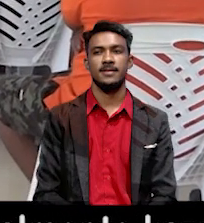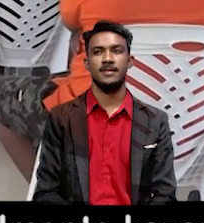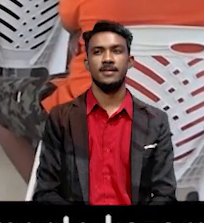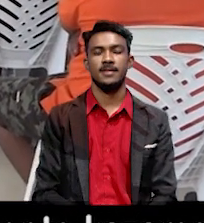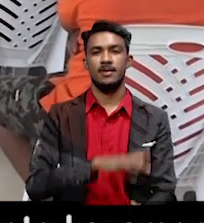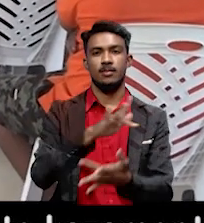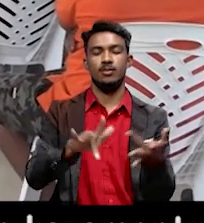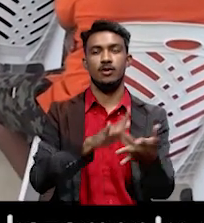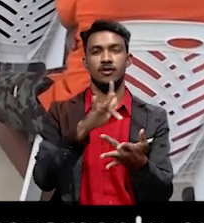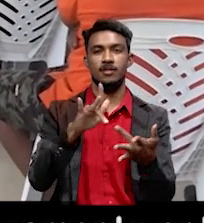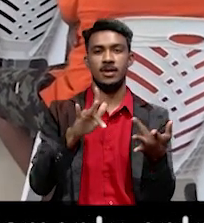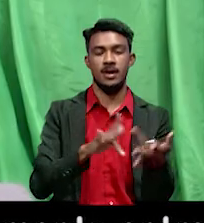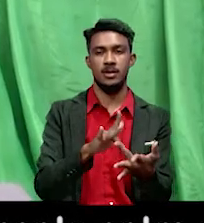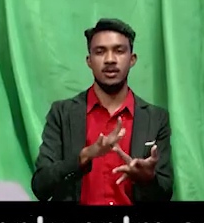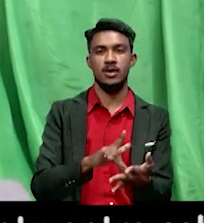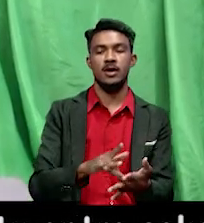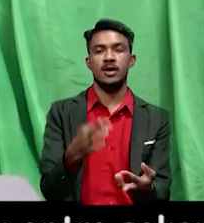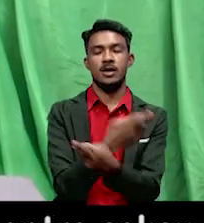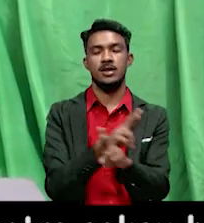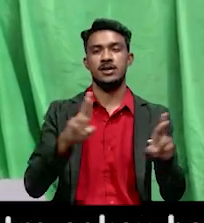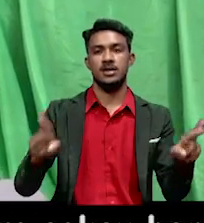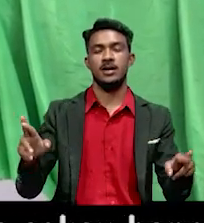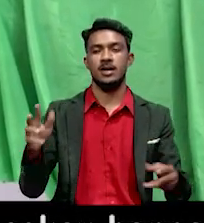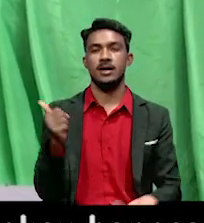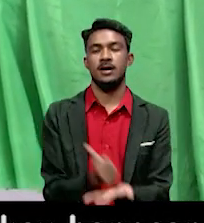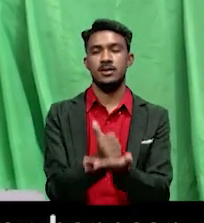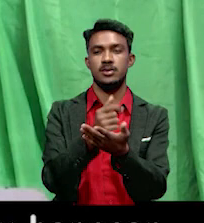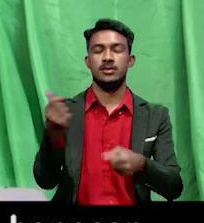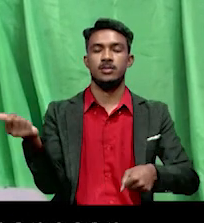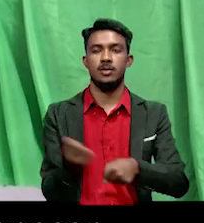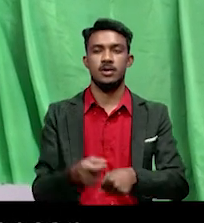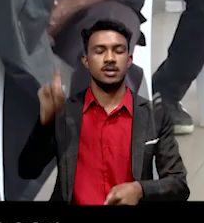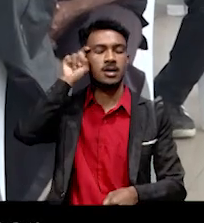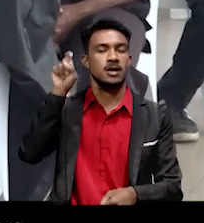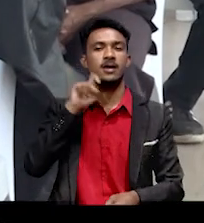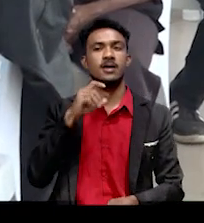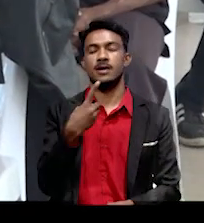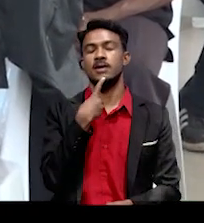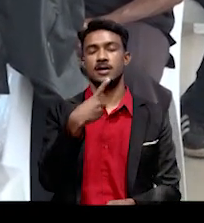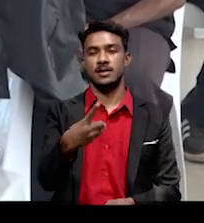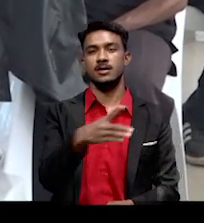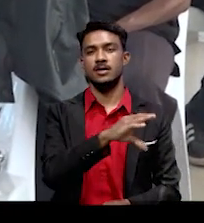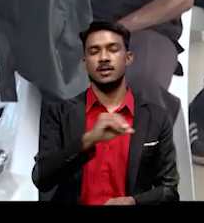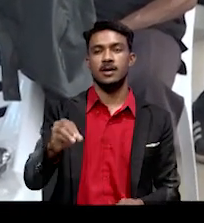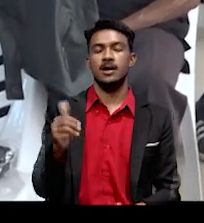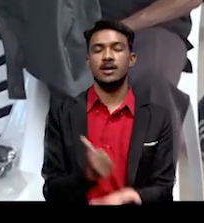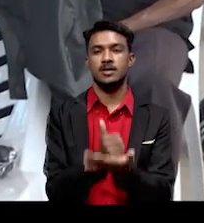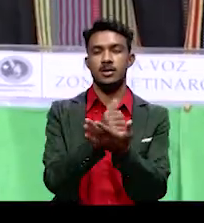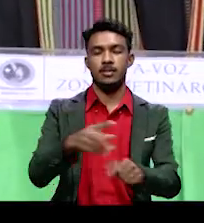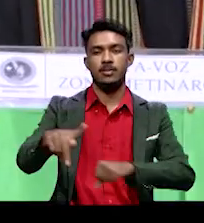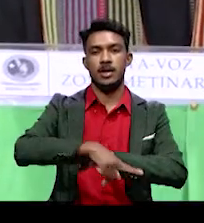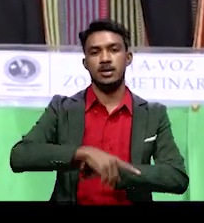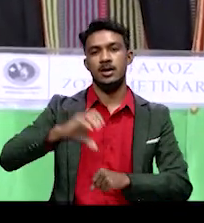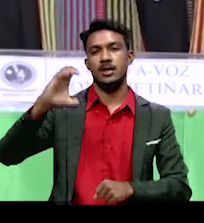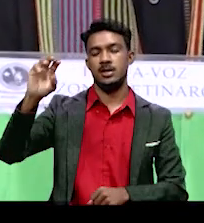Movimentu Kuadru Rezisténsia no Rezisténsia Apoia Xanana deklara se apoiu presidente partidu CNRT Kay Rala